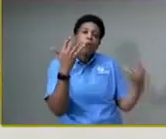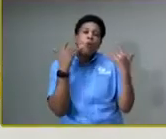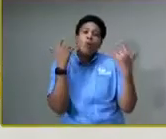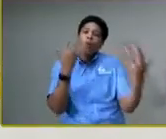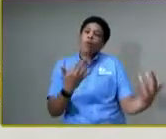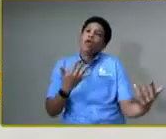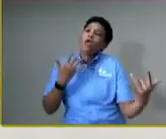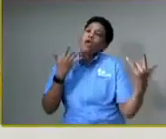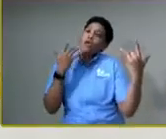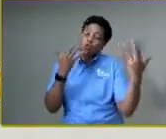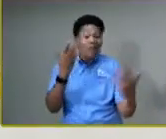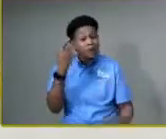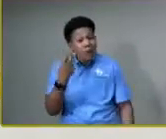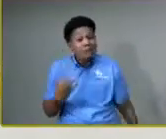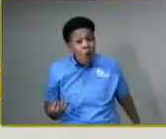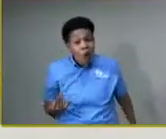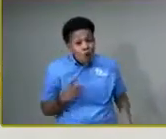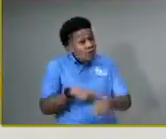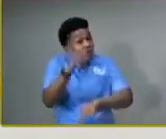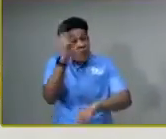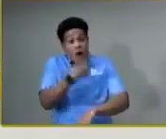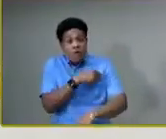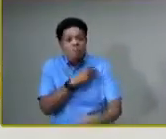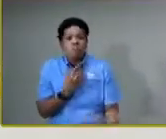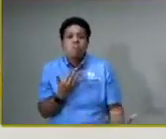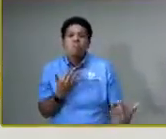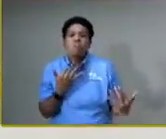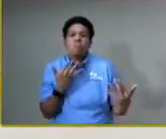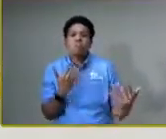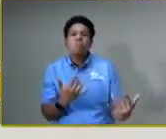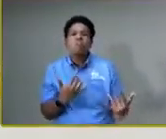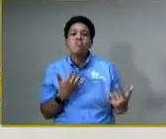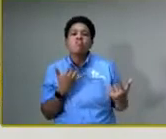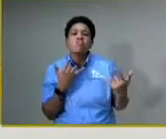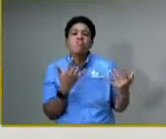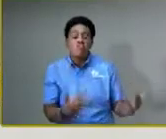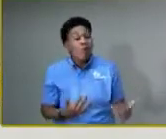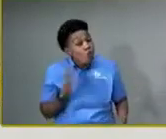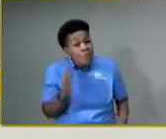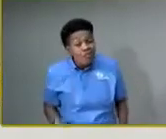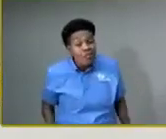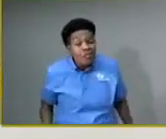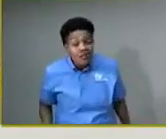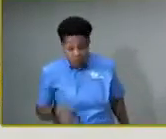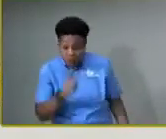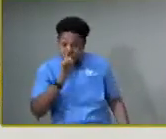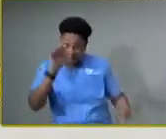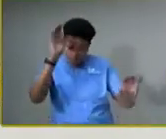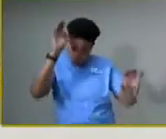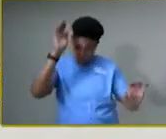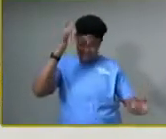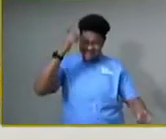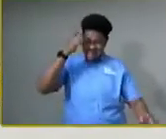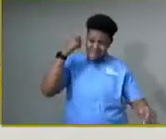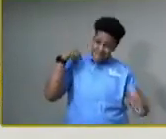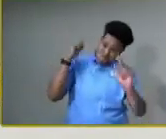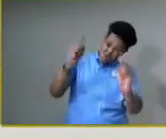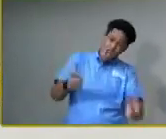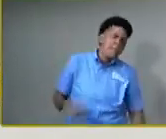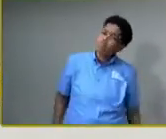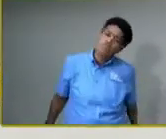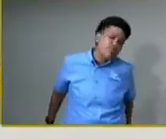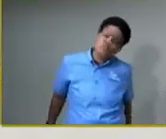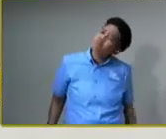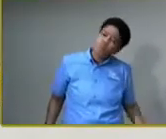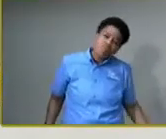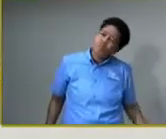wait times at this point in time. It's not deliberate. It is because of what we have found ourselves